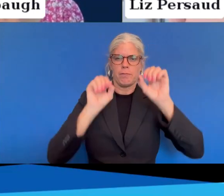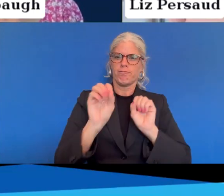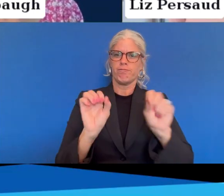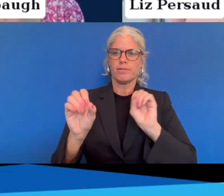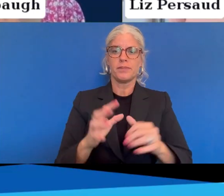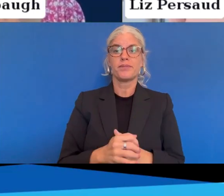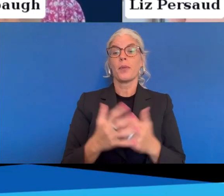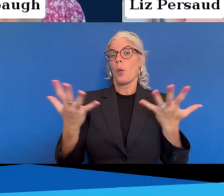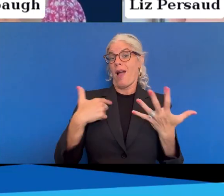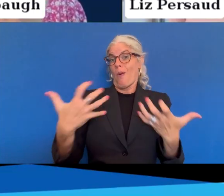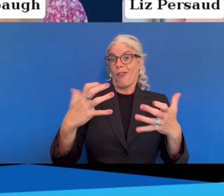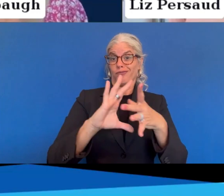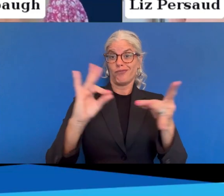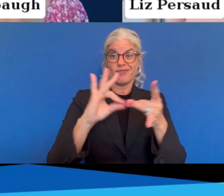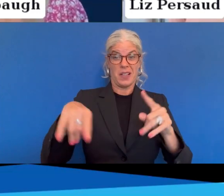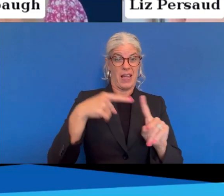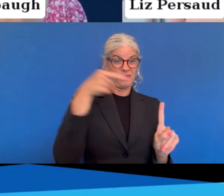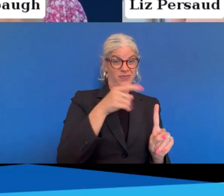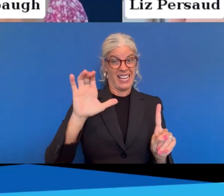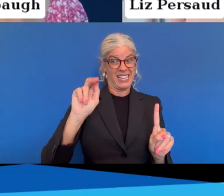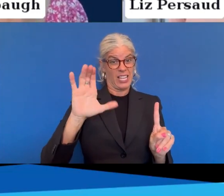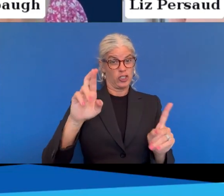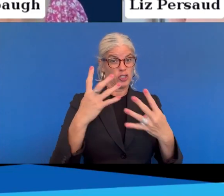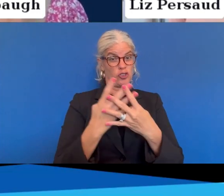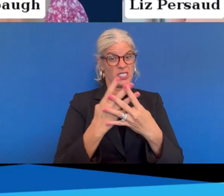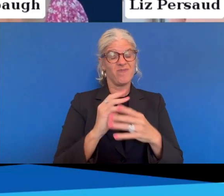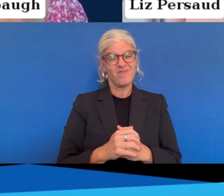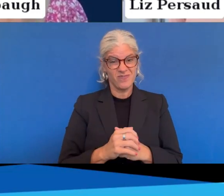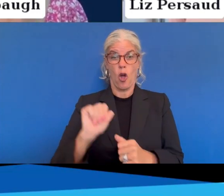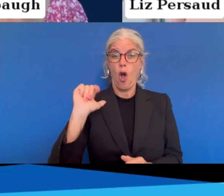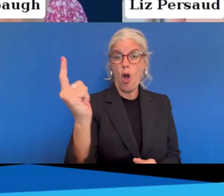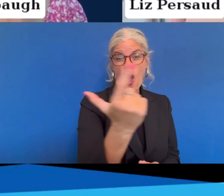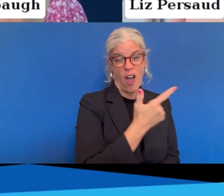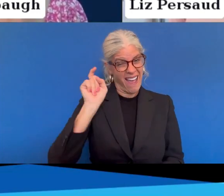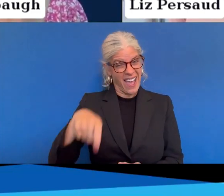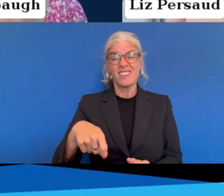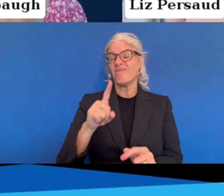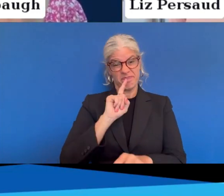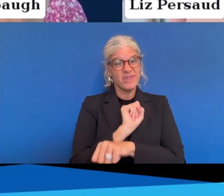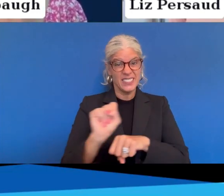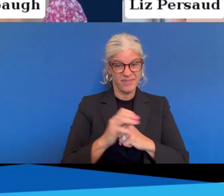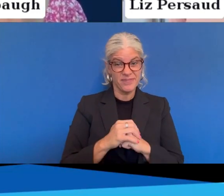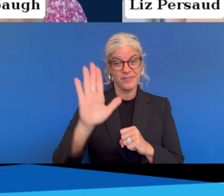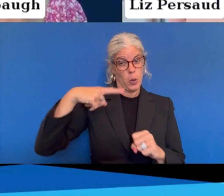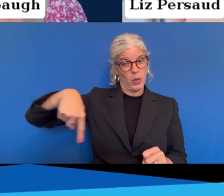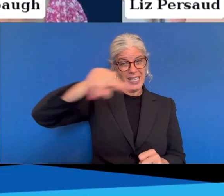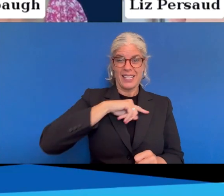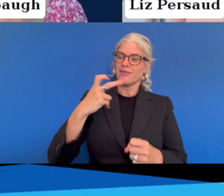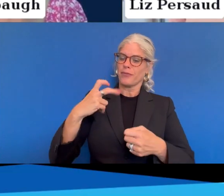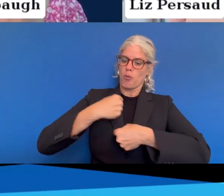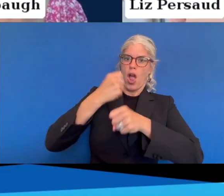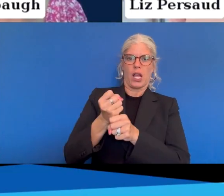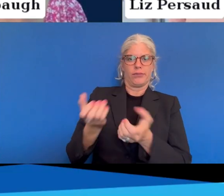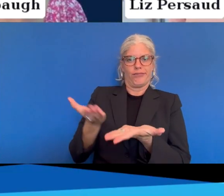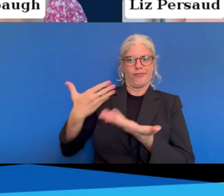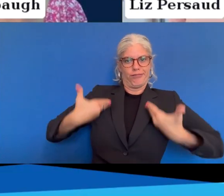humbling to really be able to try to prepare some wisdom today. What I'd like to describe about cancer